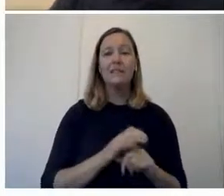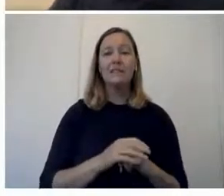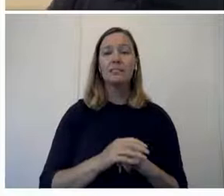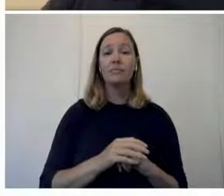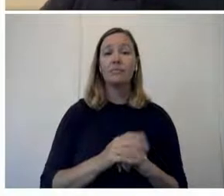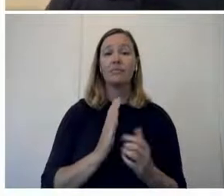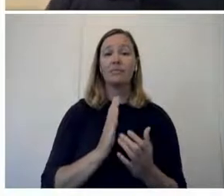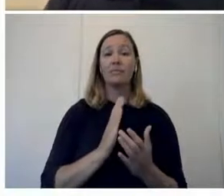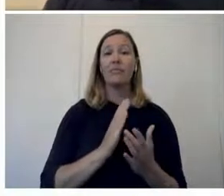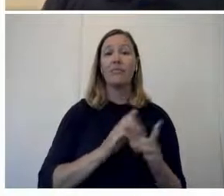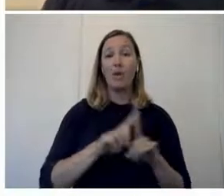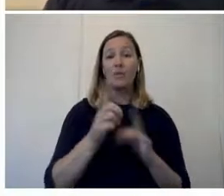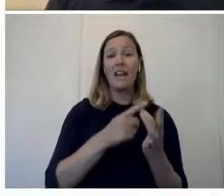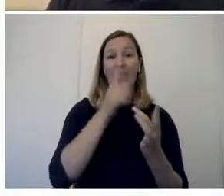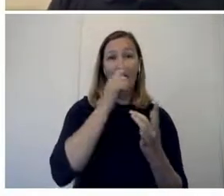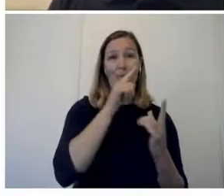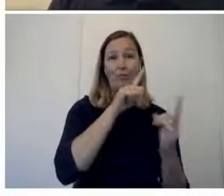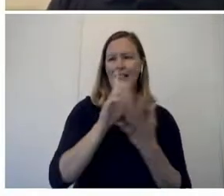of Aotearoa,